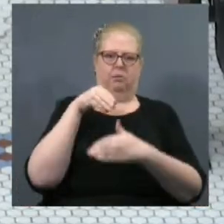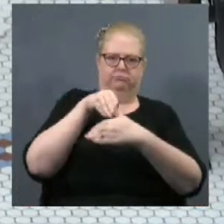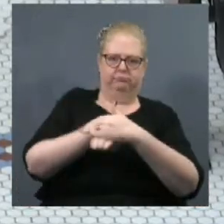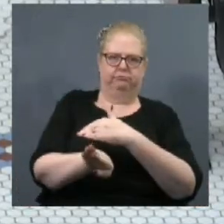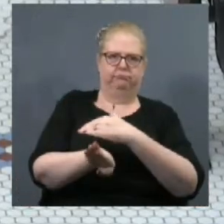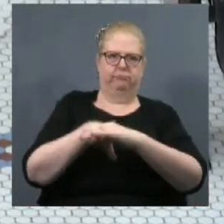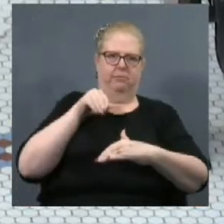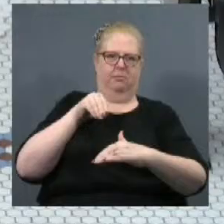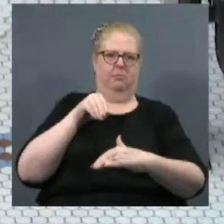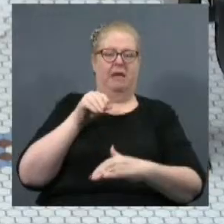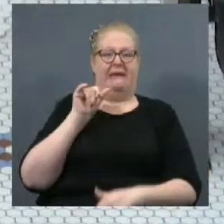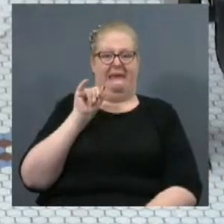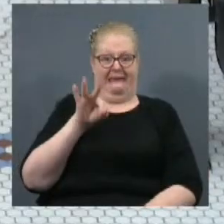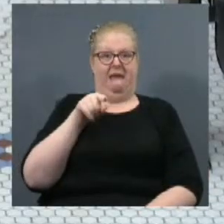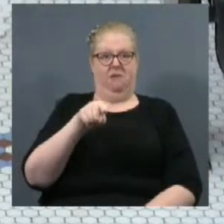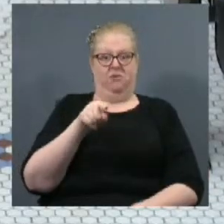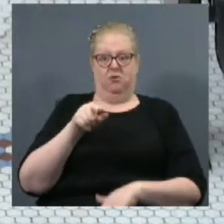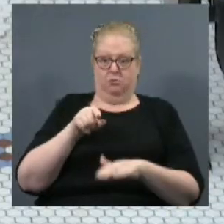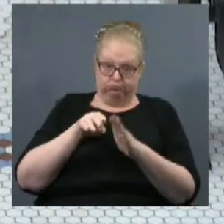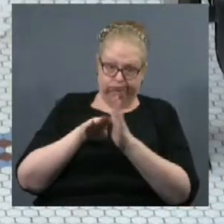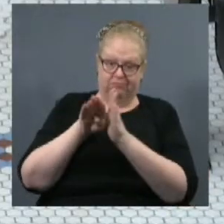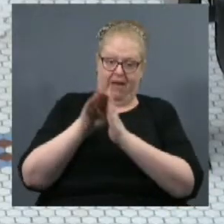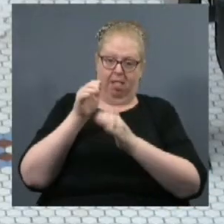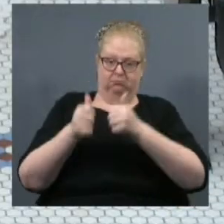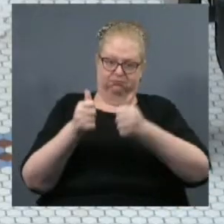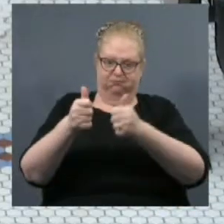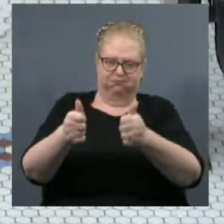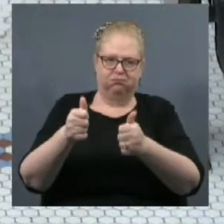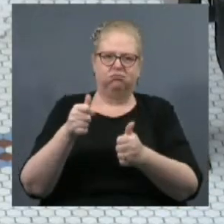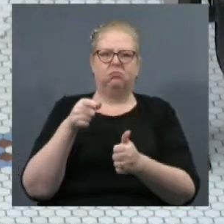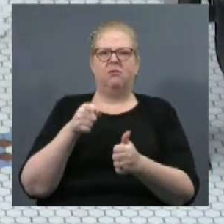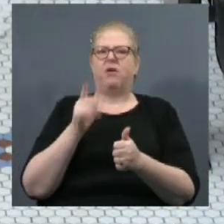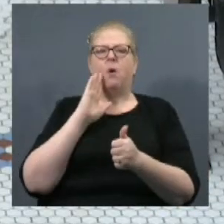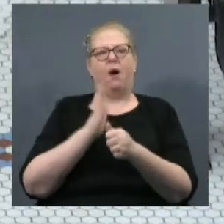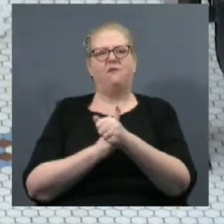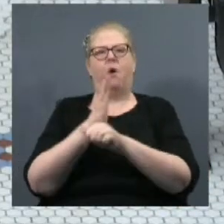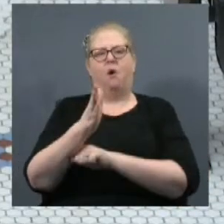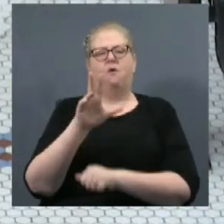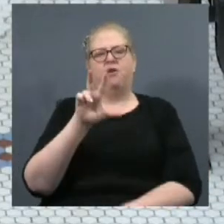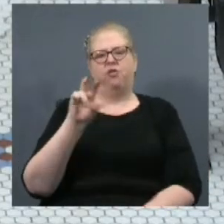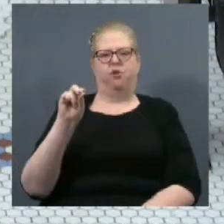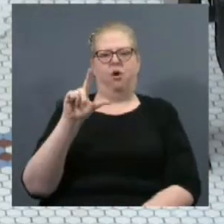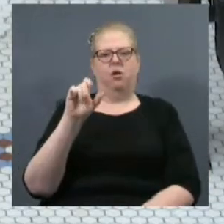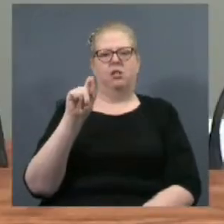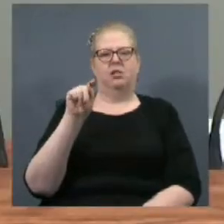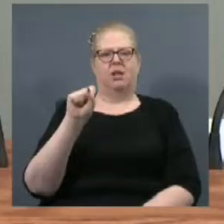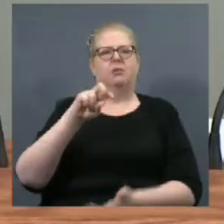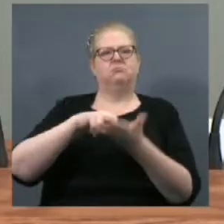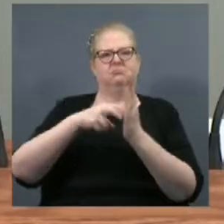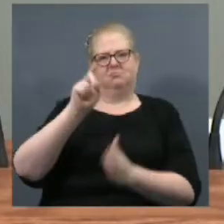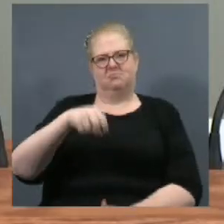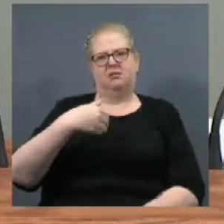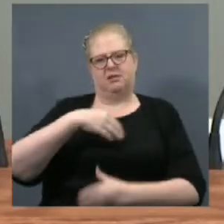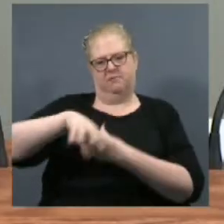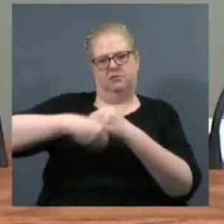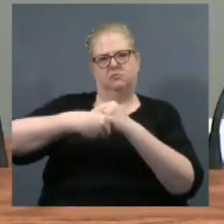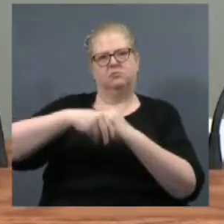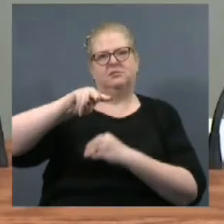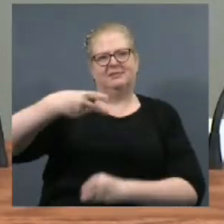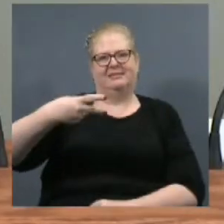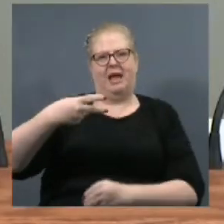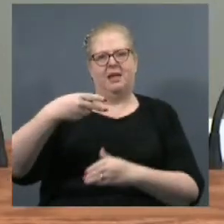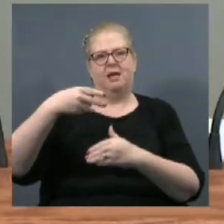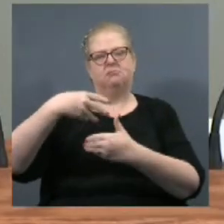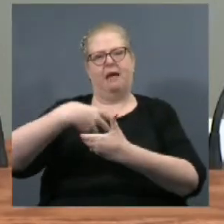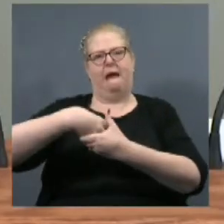developed, they would be over that 30-lot threshold, which you have to have an emergency exit to. Okay. And